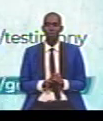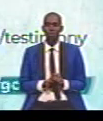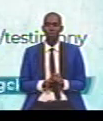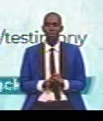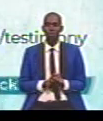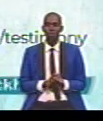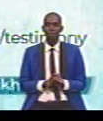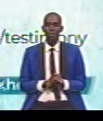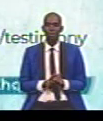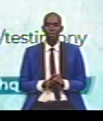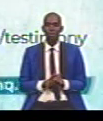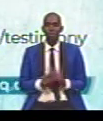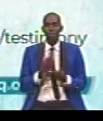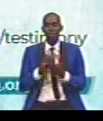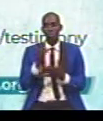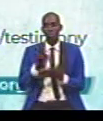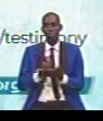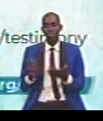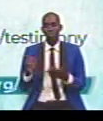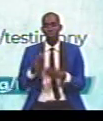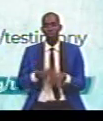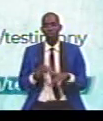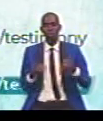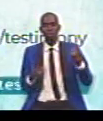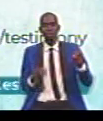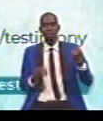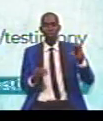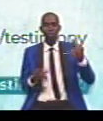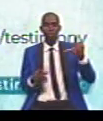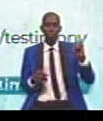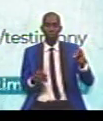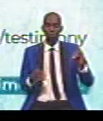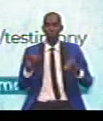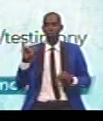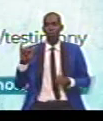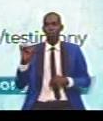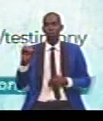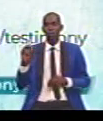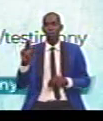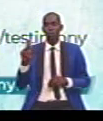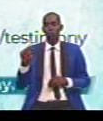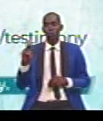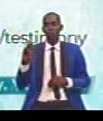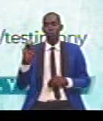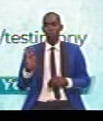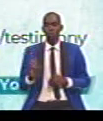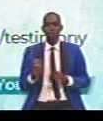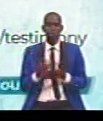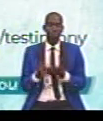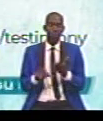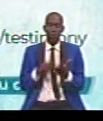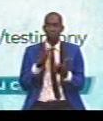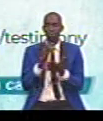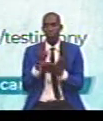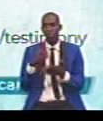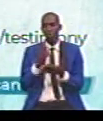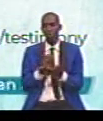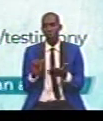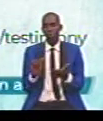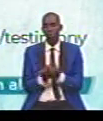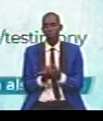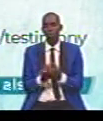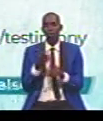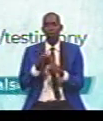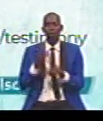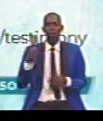Winner Barnabas says on the DCLM YouTube page, "Praise the Lord. My name is Winner Barnabas from Borno State,